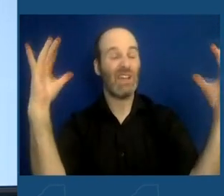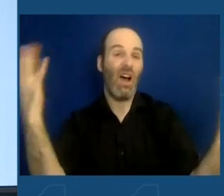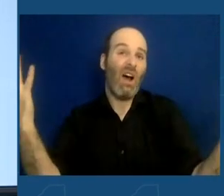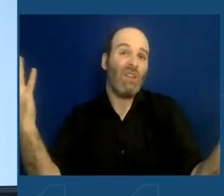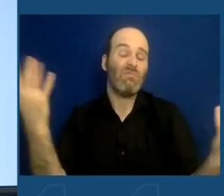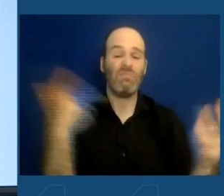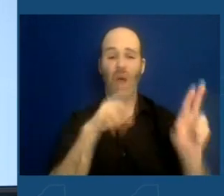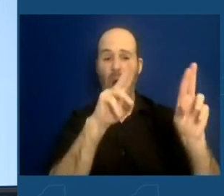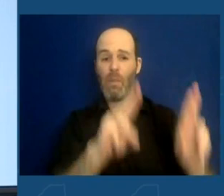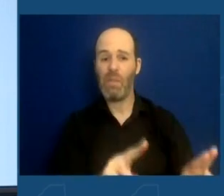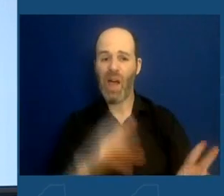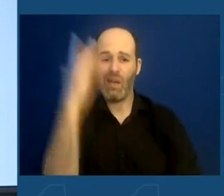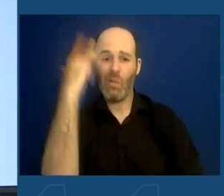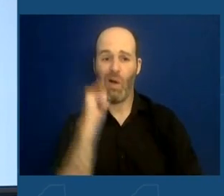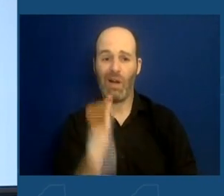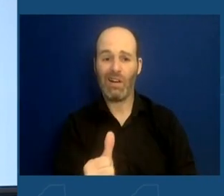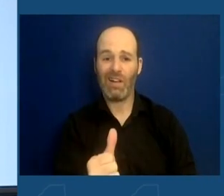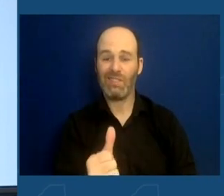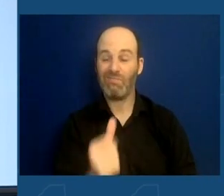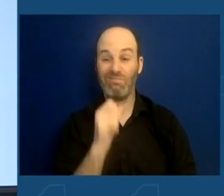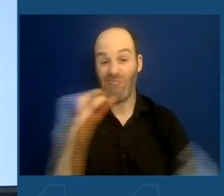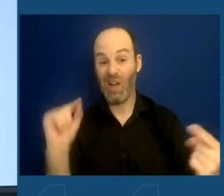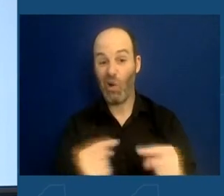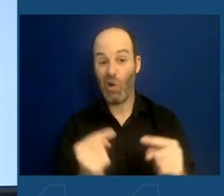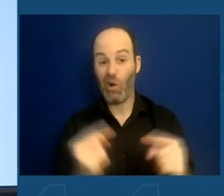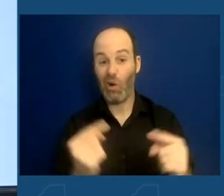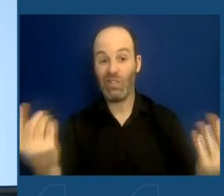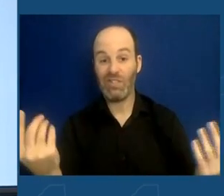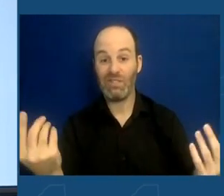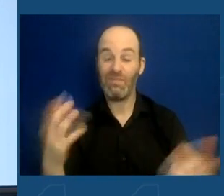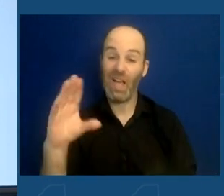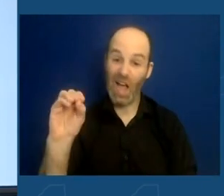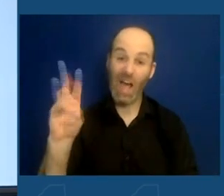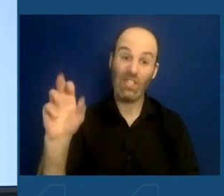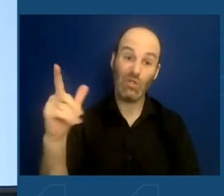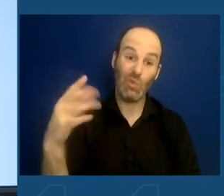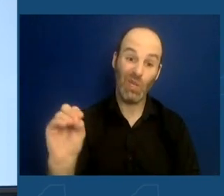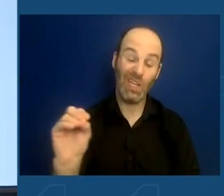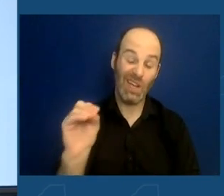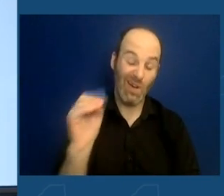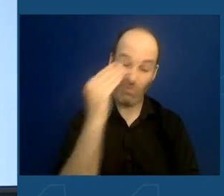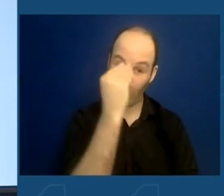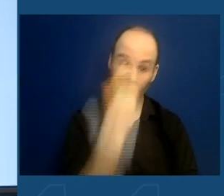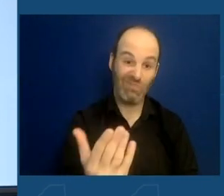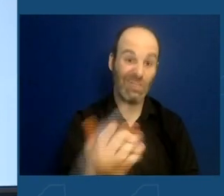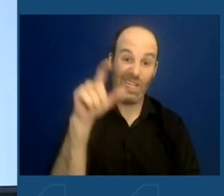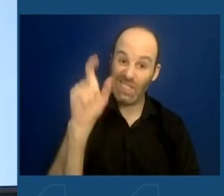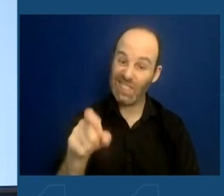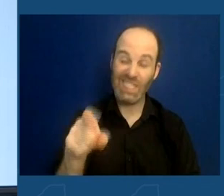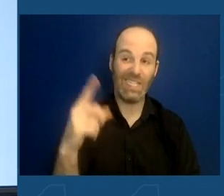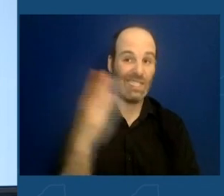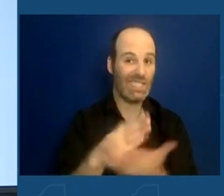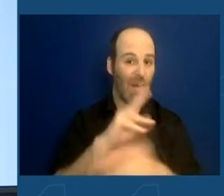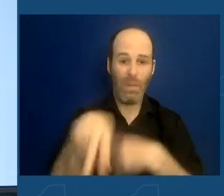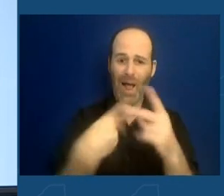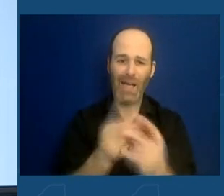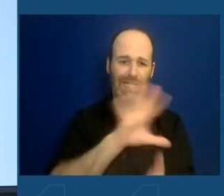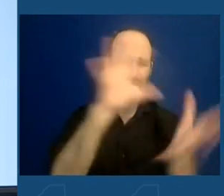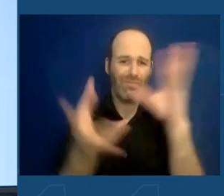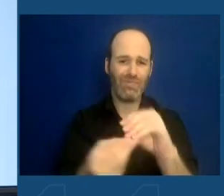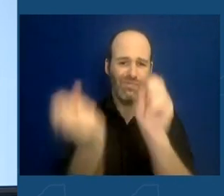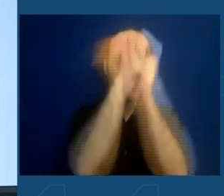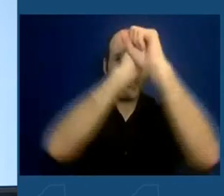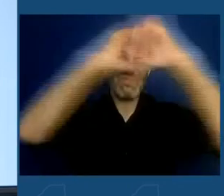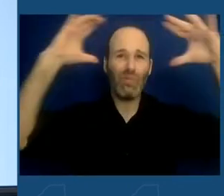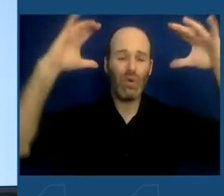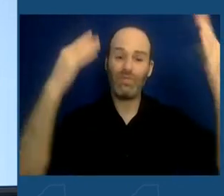for this state grant. To be honest, Oswego needed some sort of comprehensive vision anyway. So I